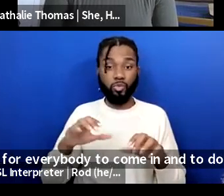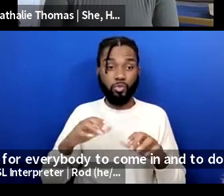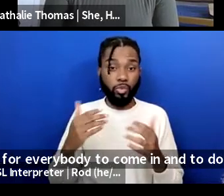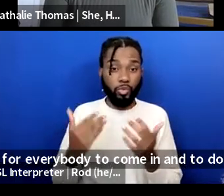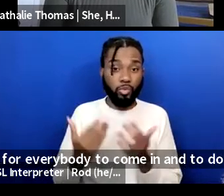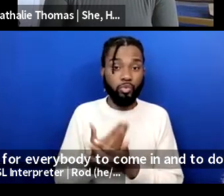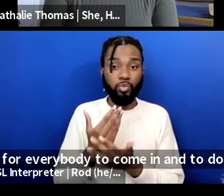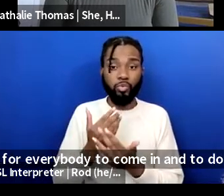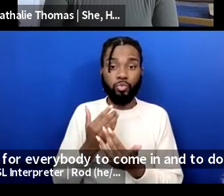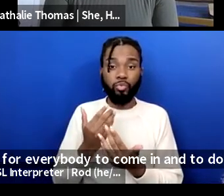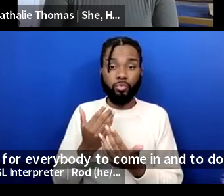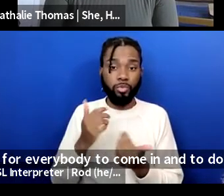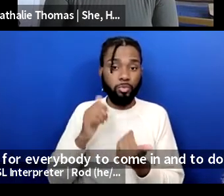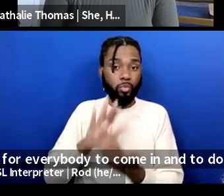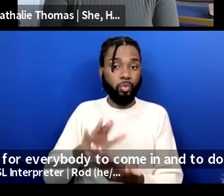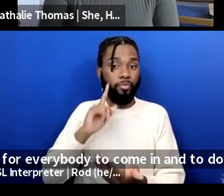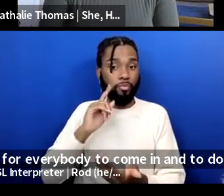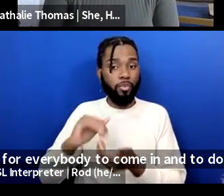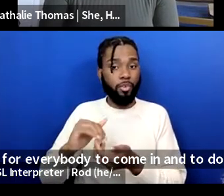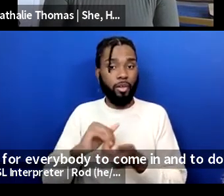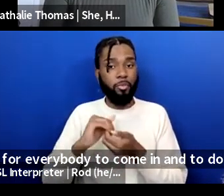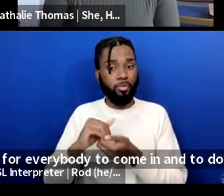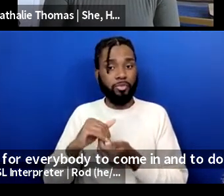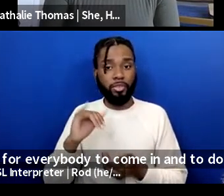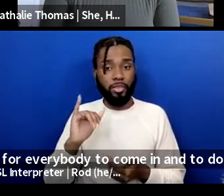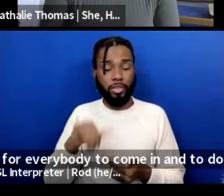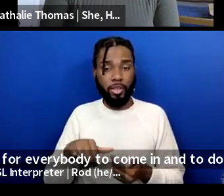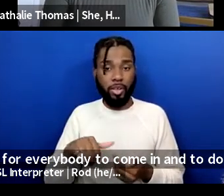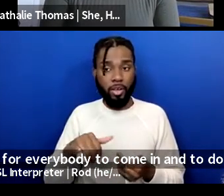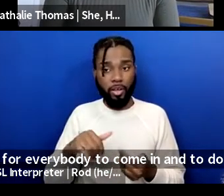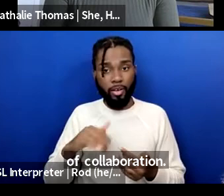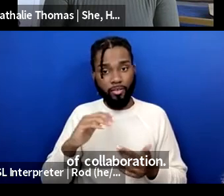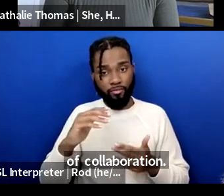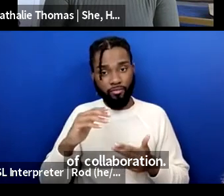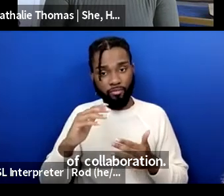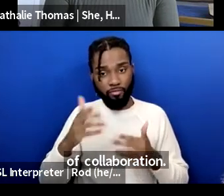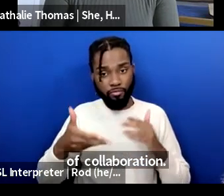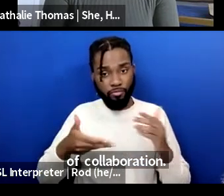of collaboration that is inviting